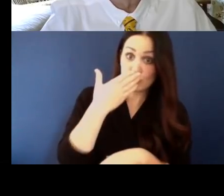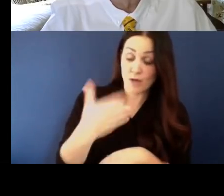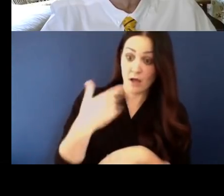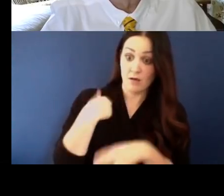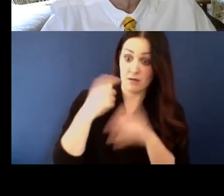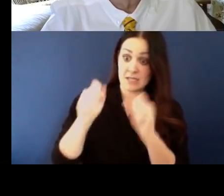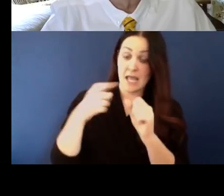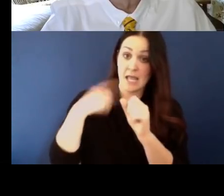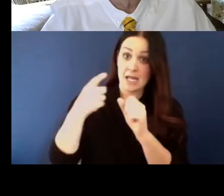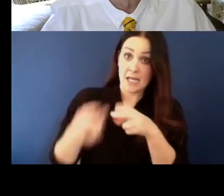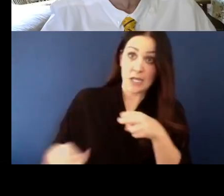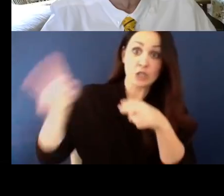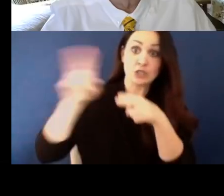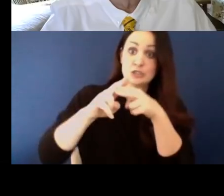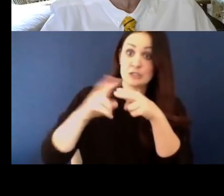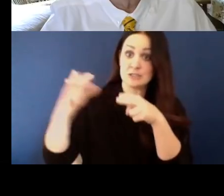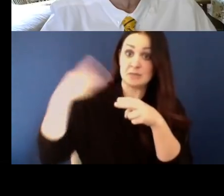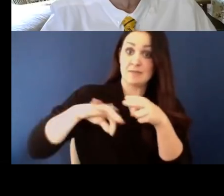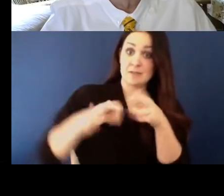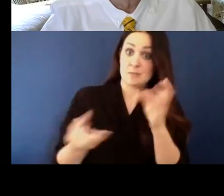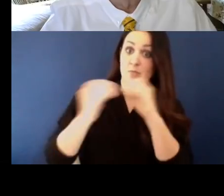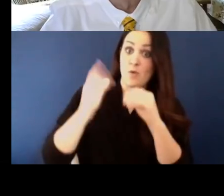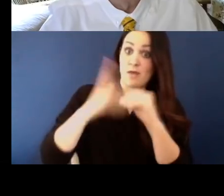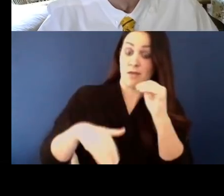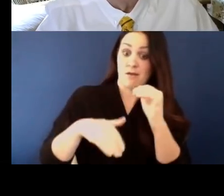greater than those provided to the rest of the university?